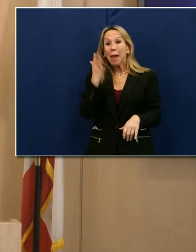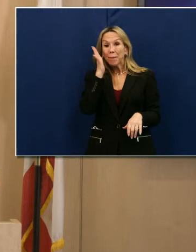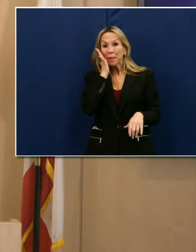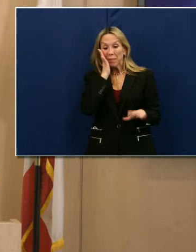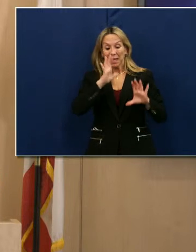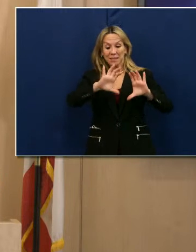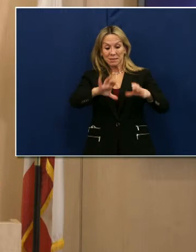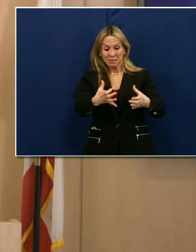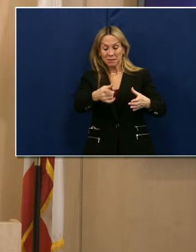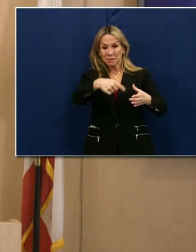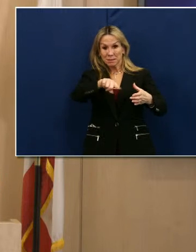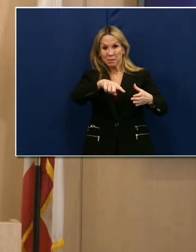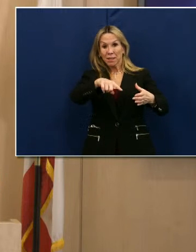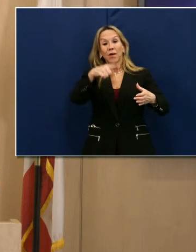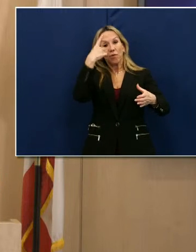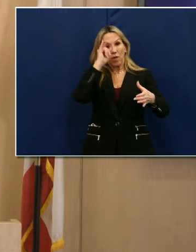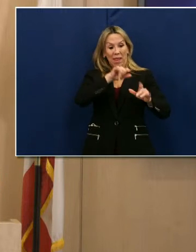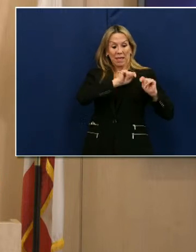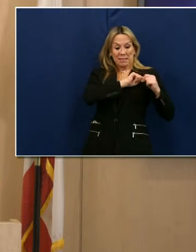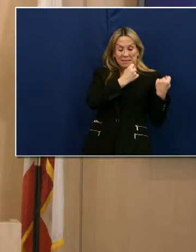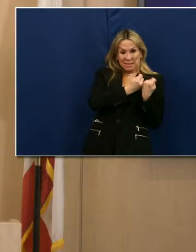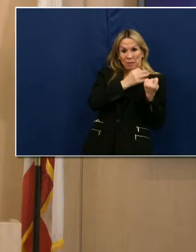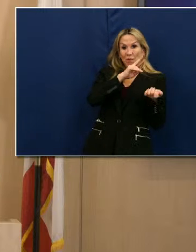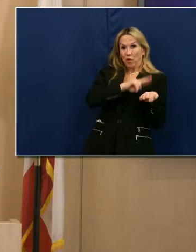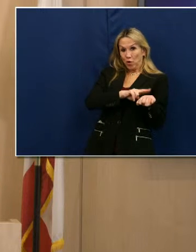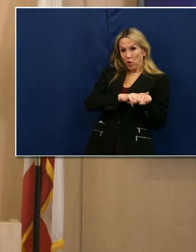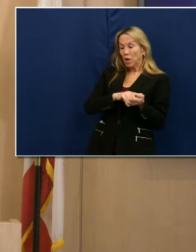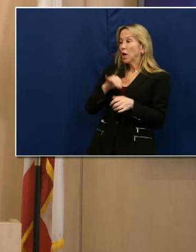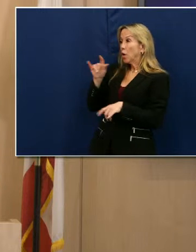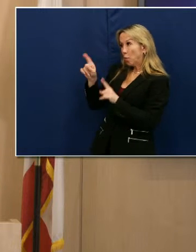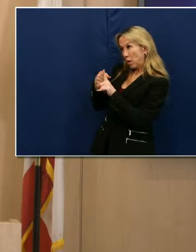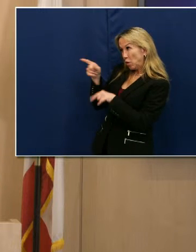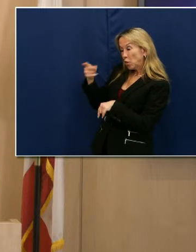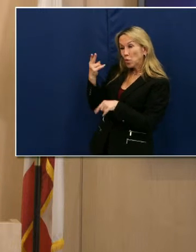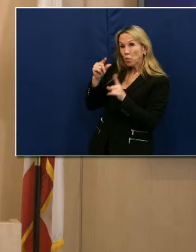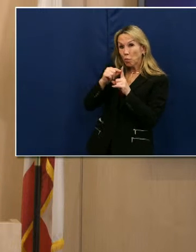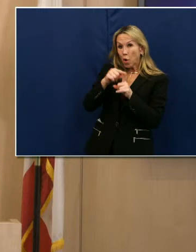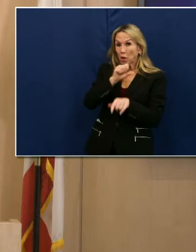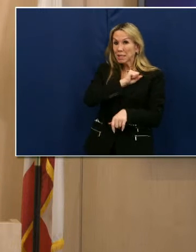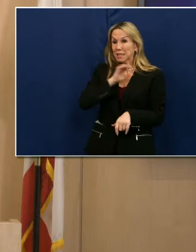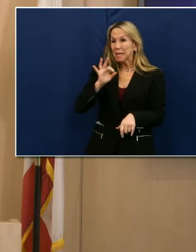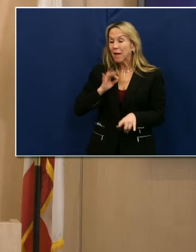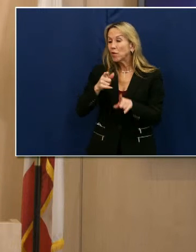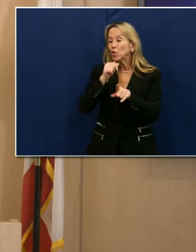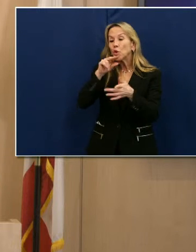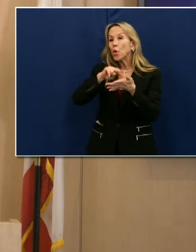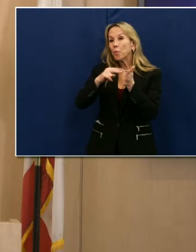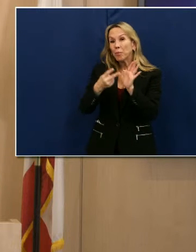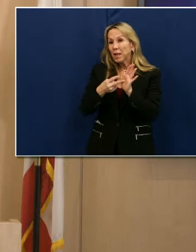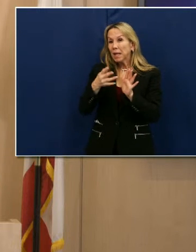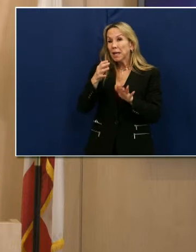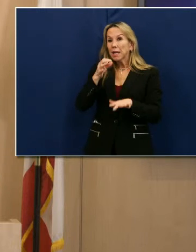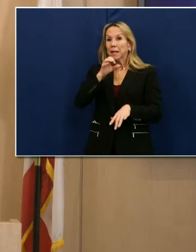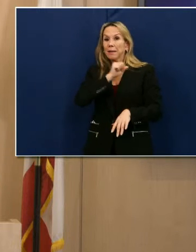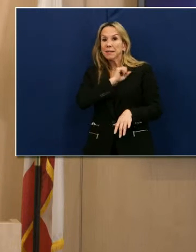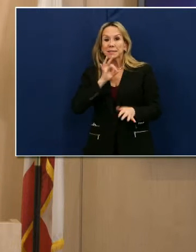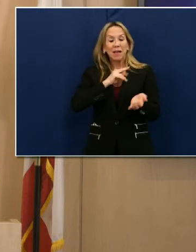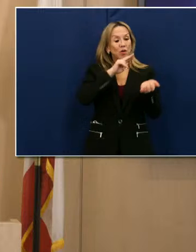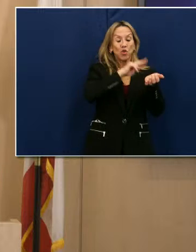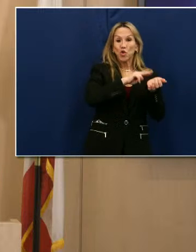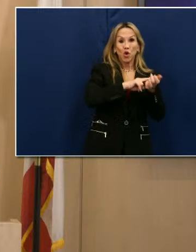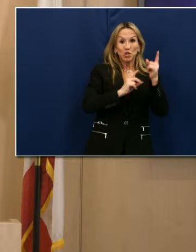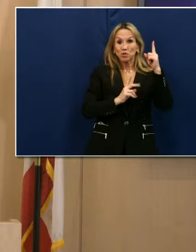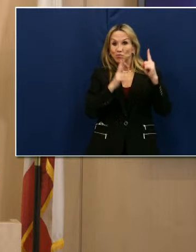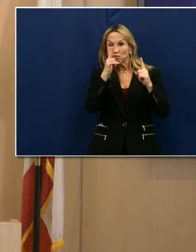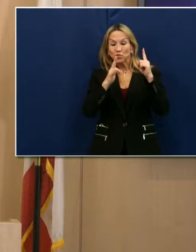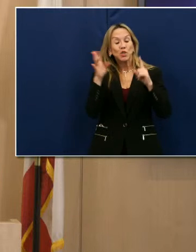take care of the patients. So when you use the word staffed, you're not saying staffed and meeting nursing ratios. You're